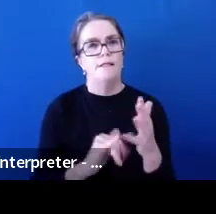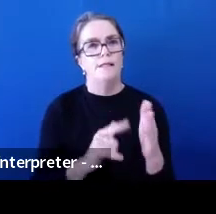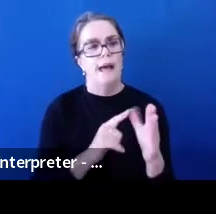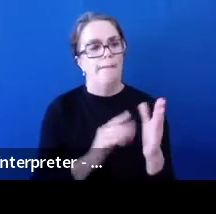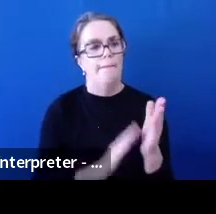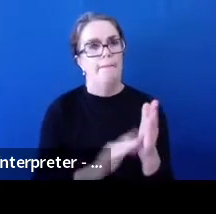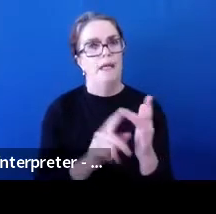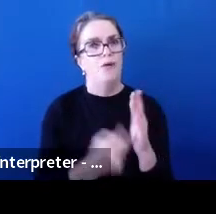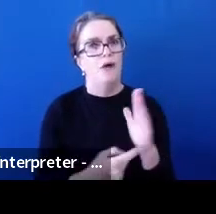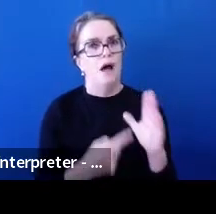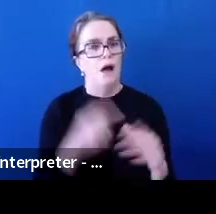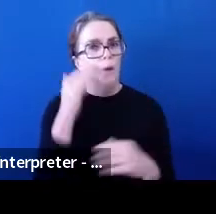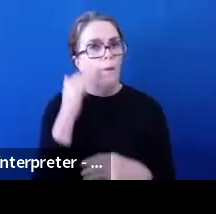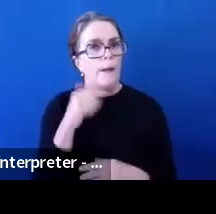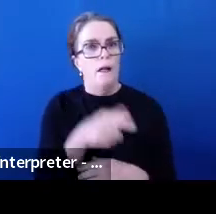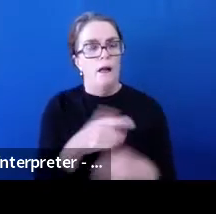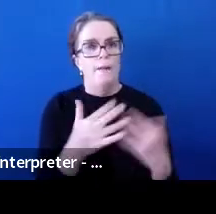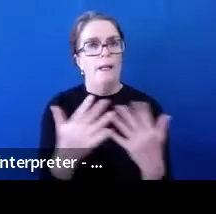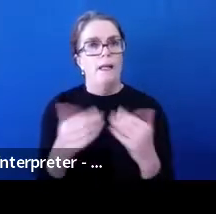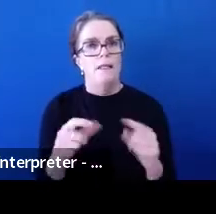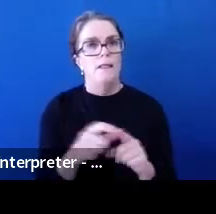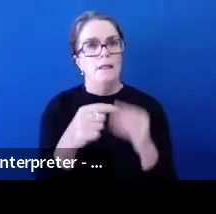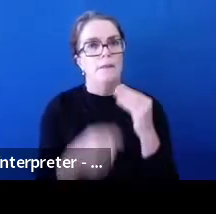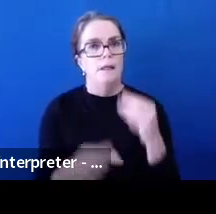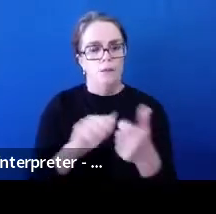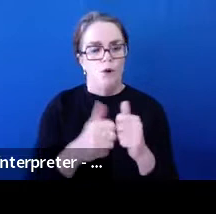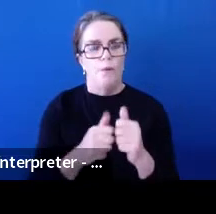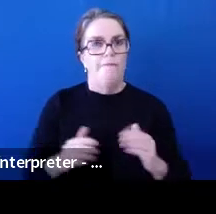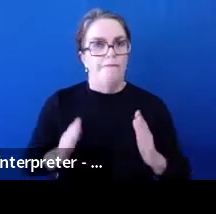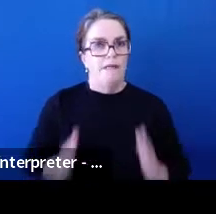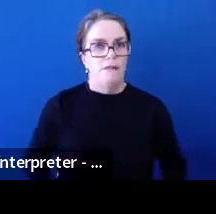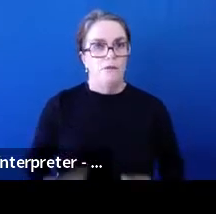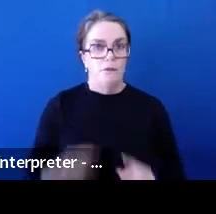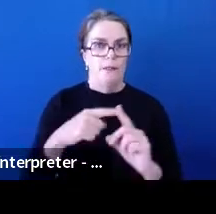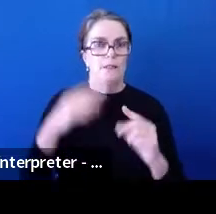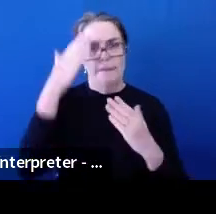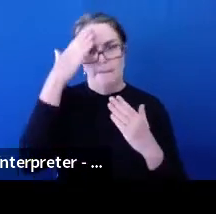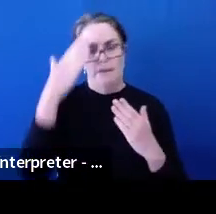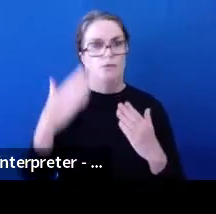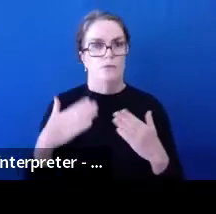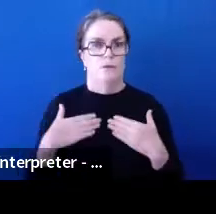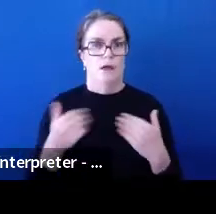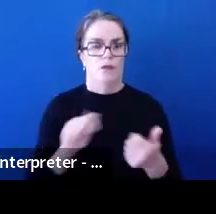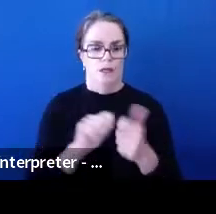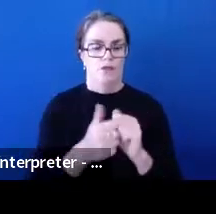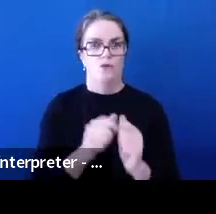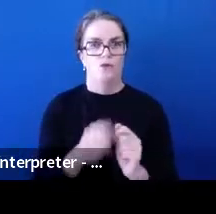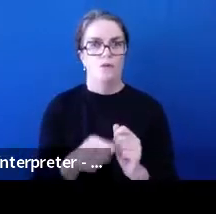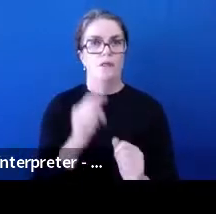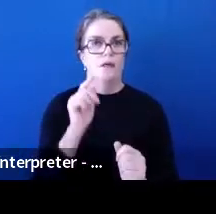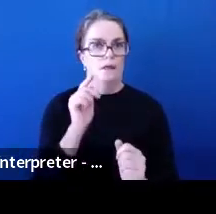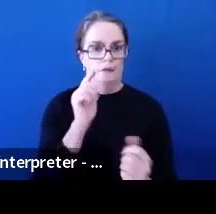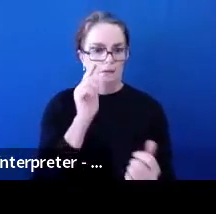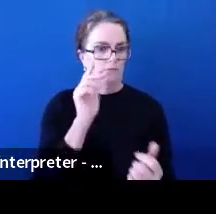facing multiple disability issues, the physical as well as the mental, cut off from